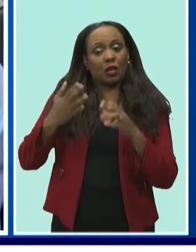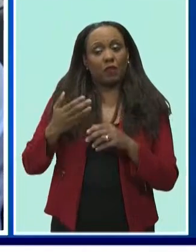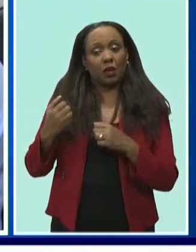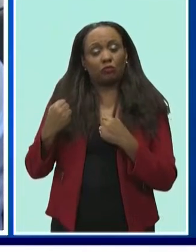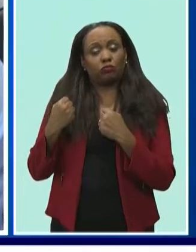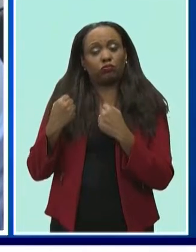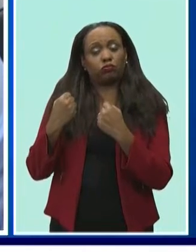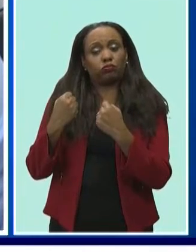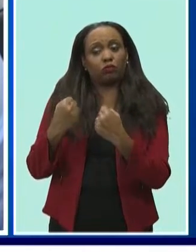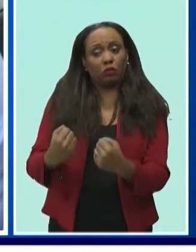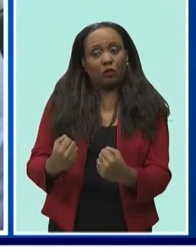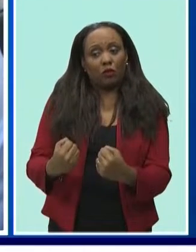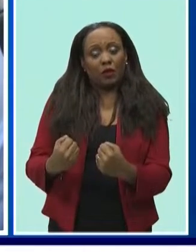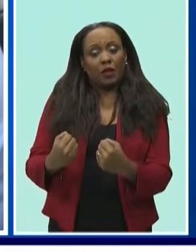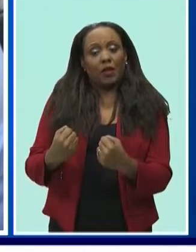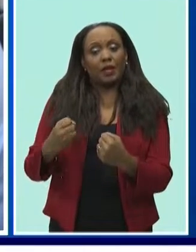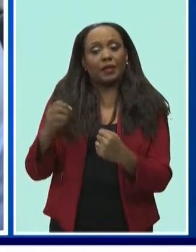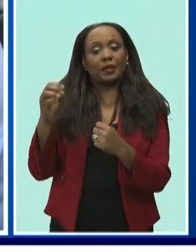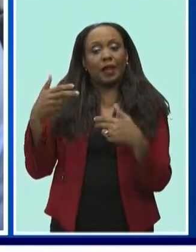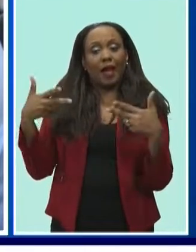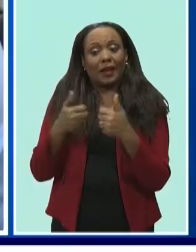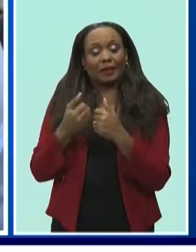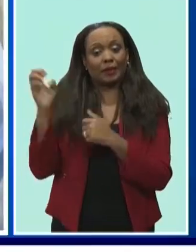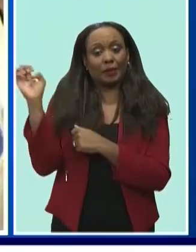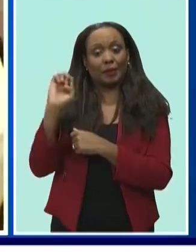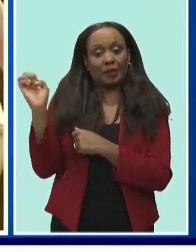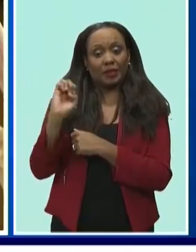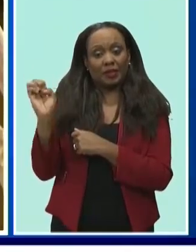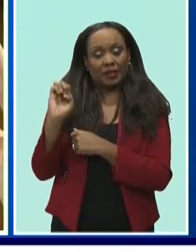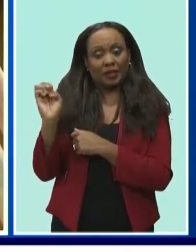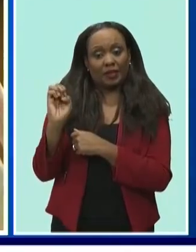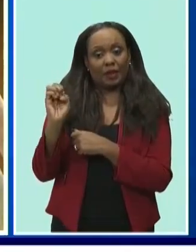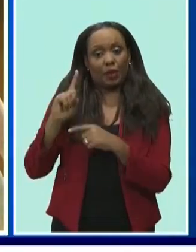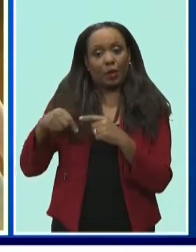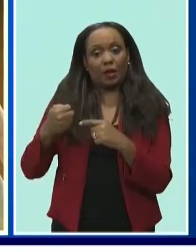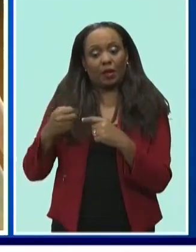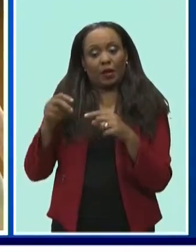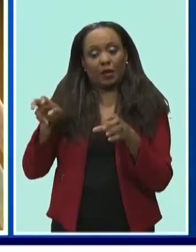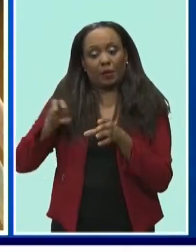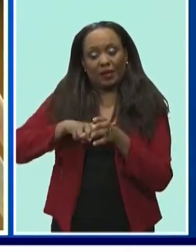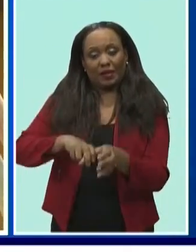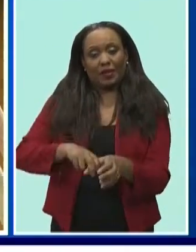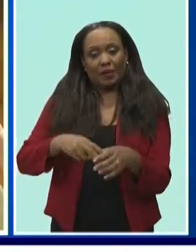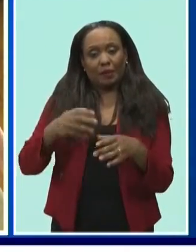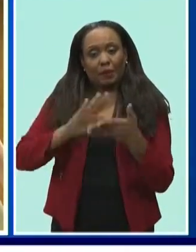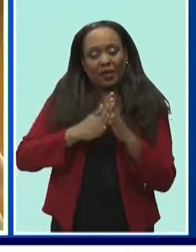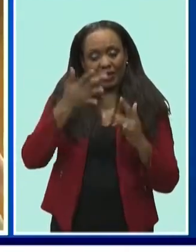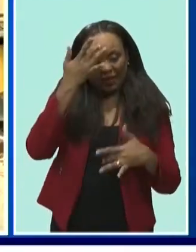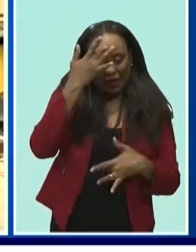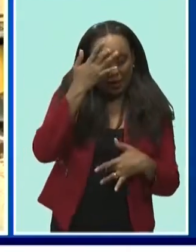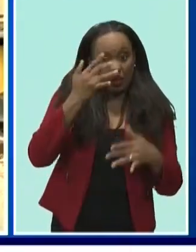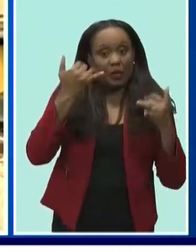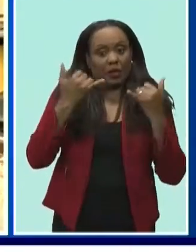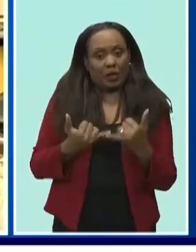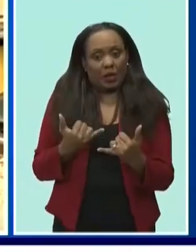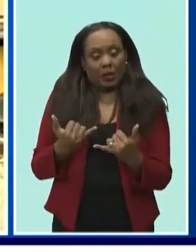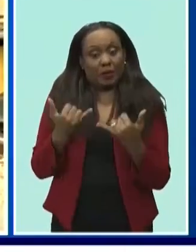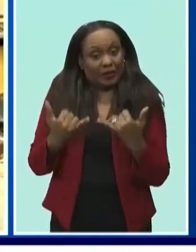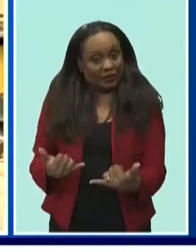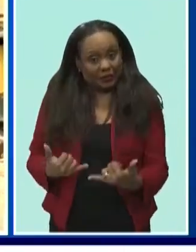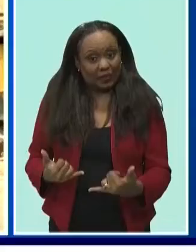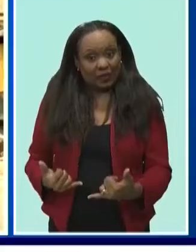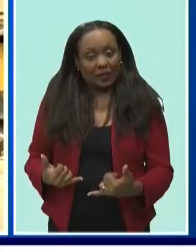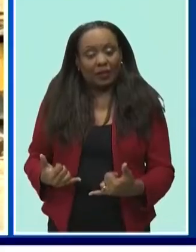Department after an elderly passenger fell ill. This time around, his quick actions helped stop a fire which destroyed